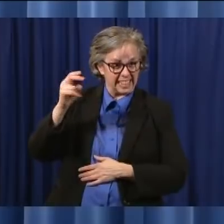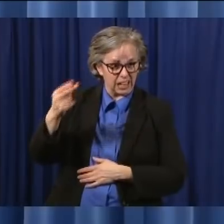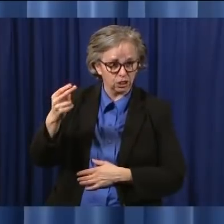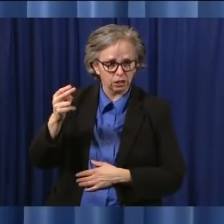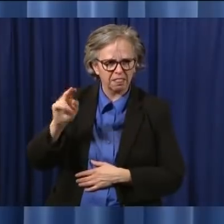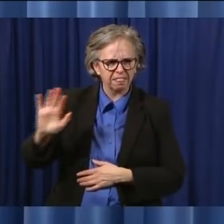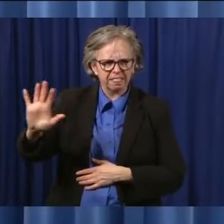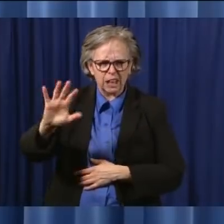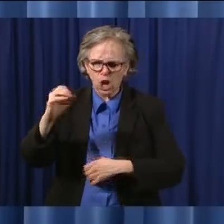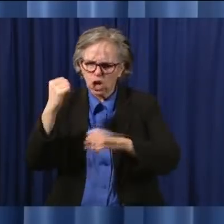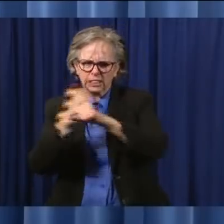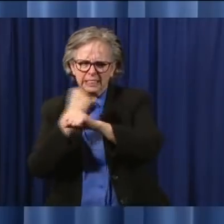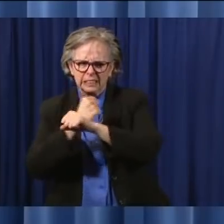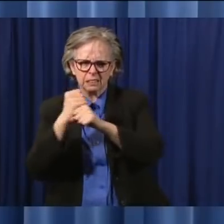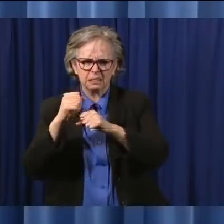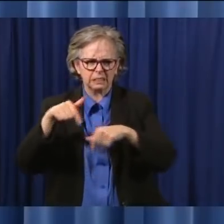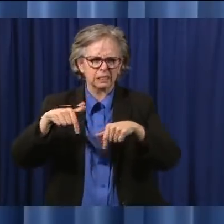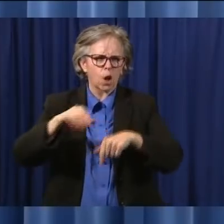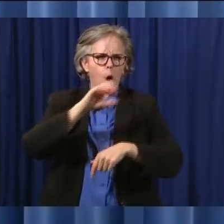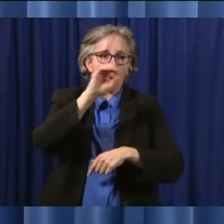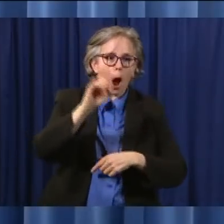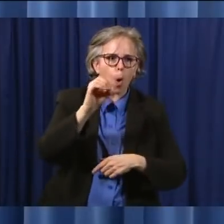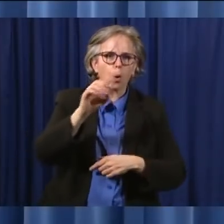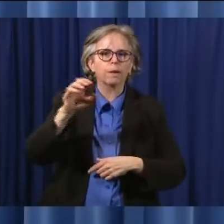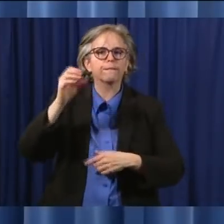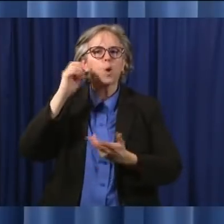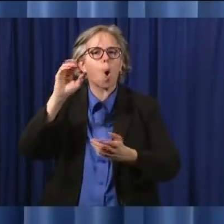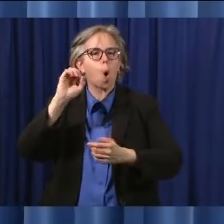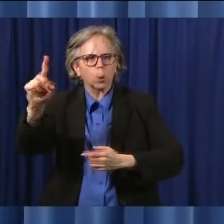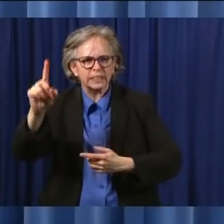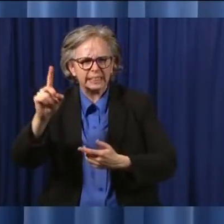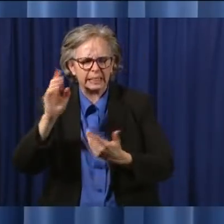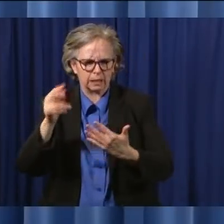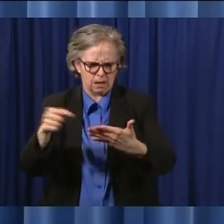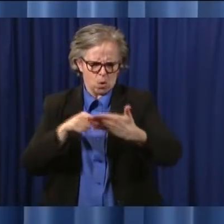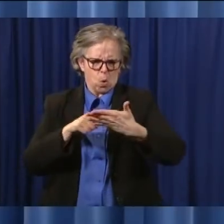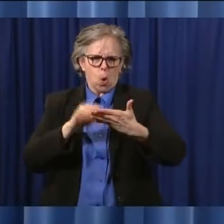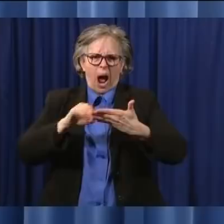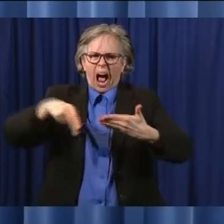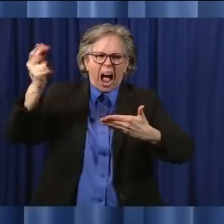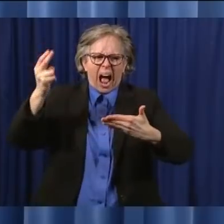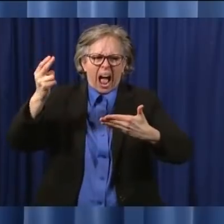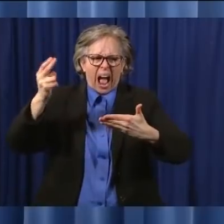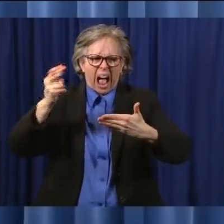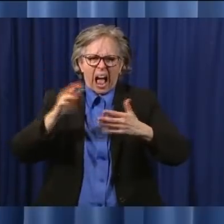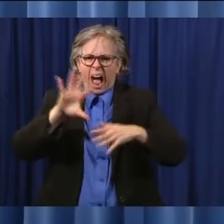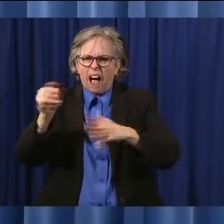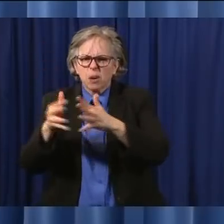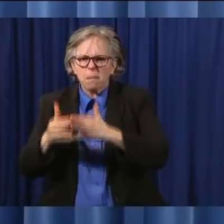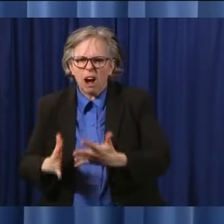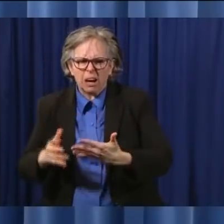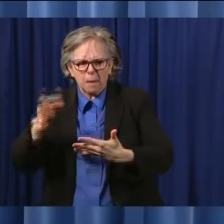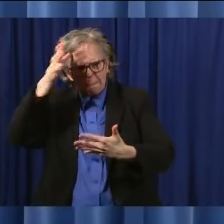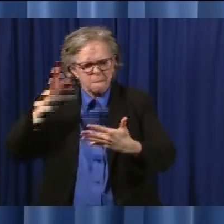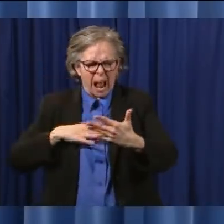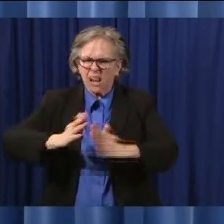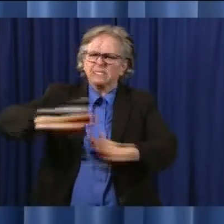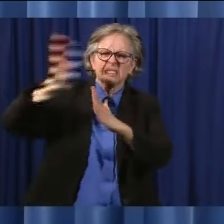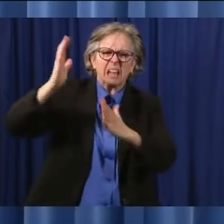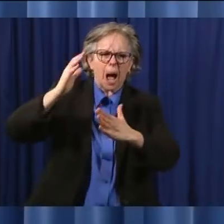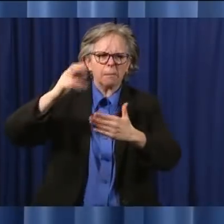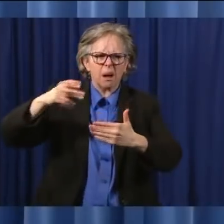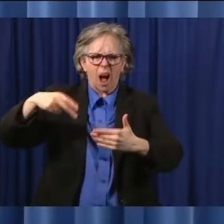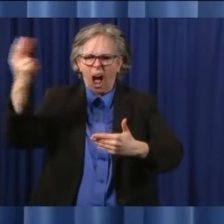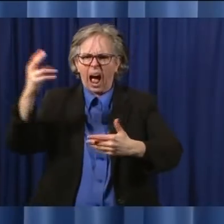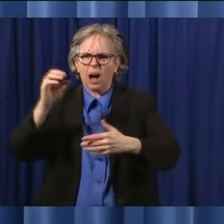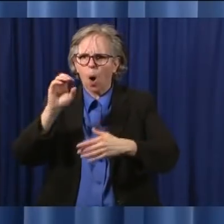Ohio drug overdoses, and that report showed that African American males had the highest overdose death rate in the state,